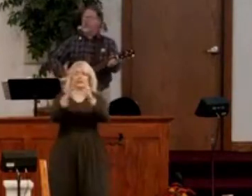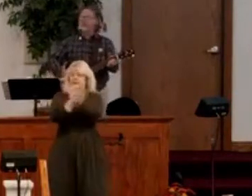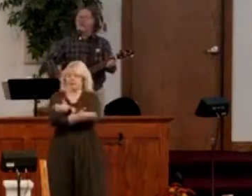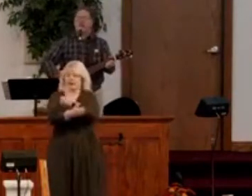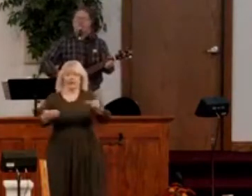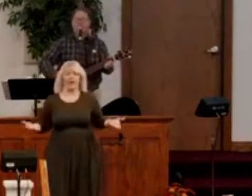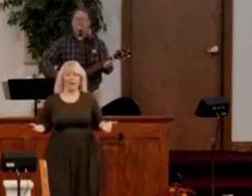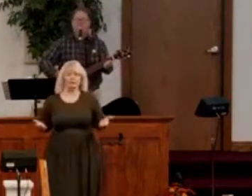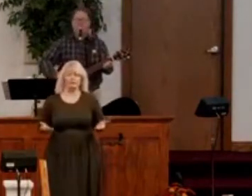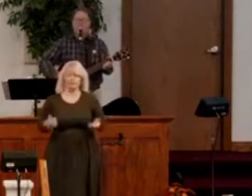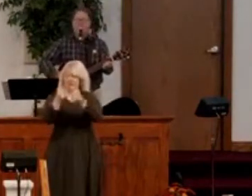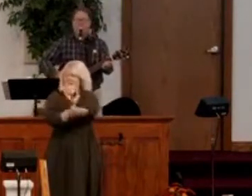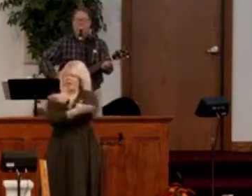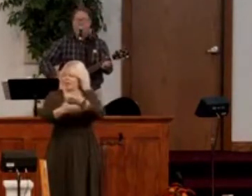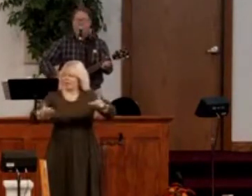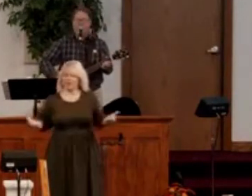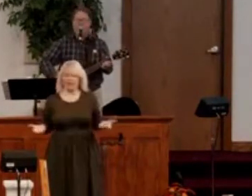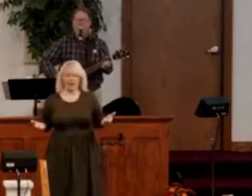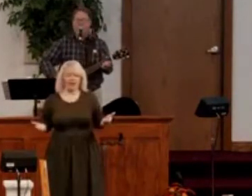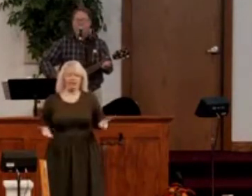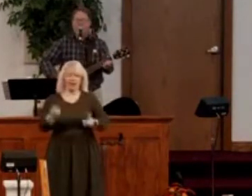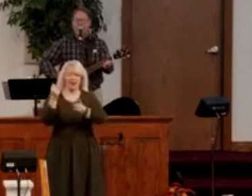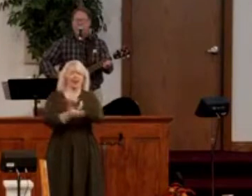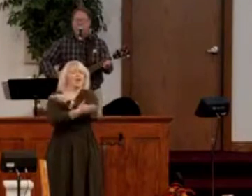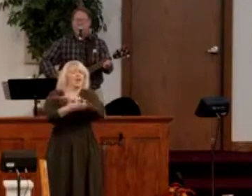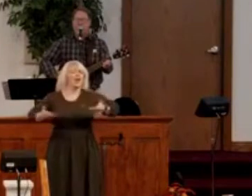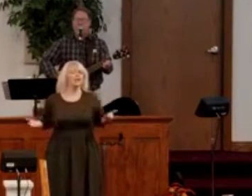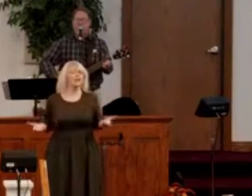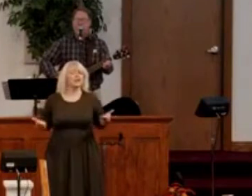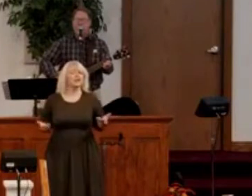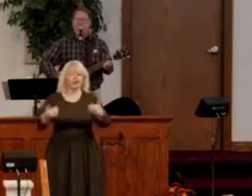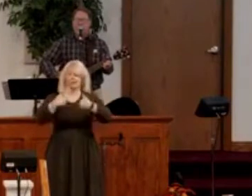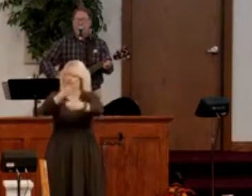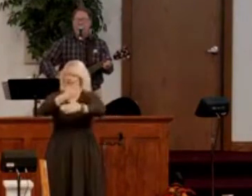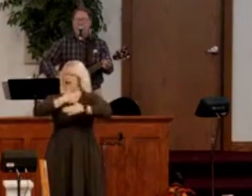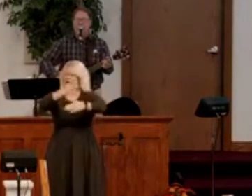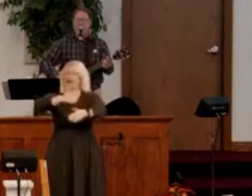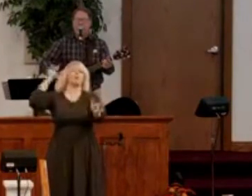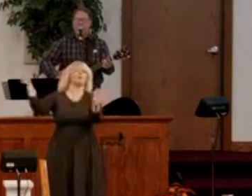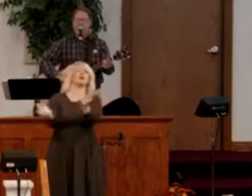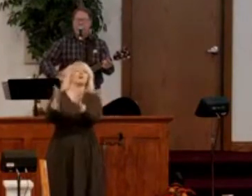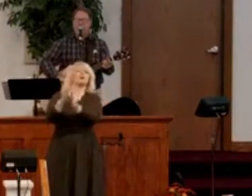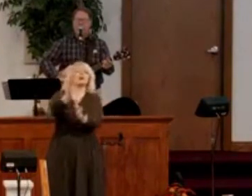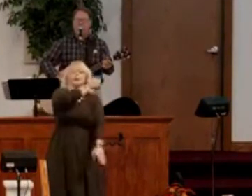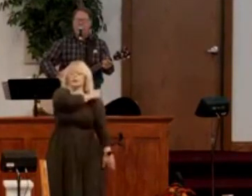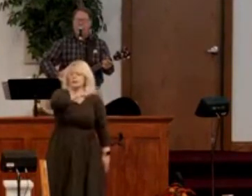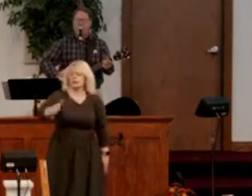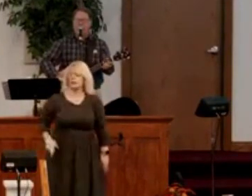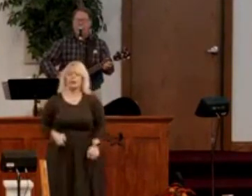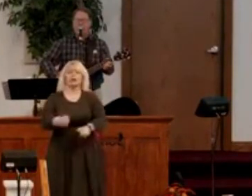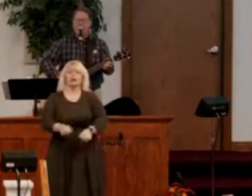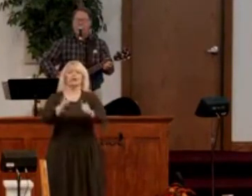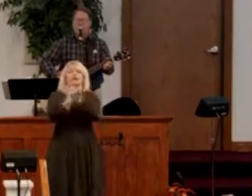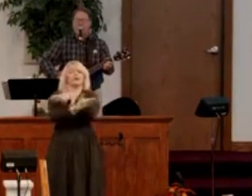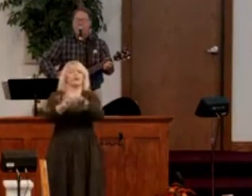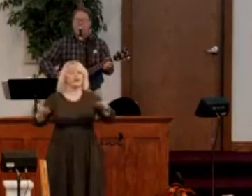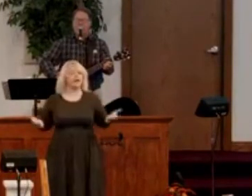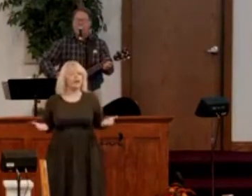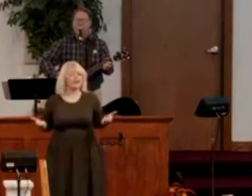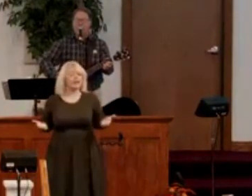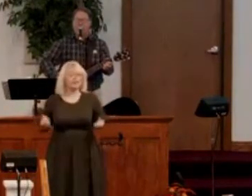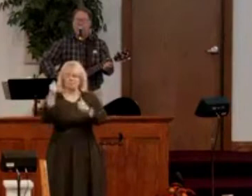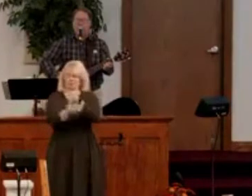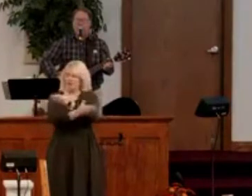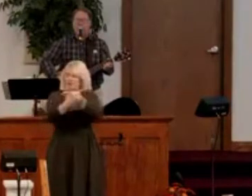Let everything that, everything that, let everything that has breath, praise the Lord. Let